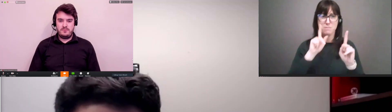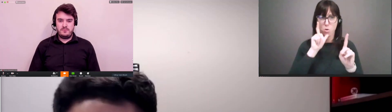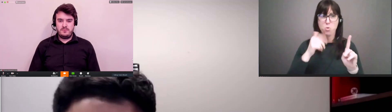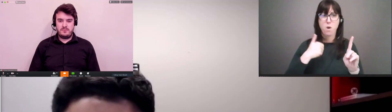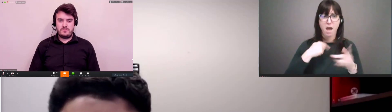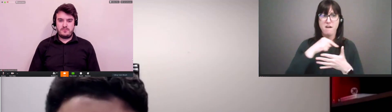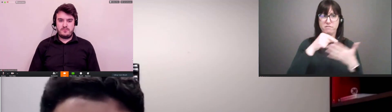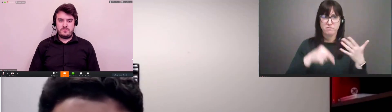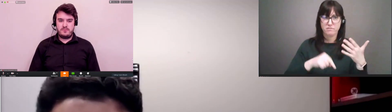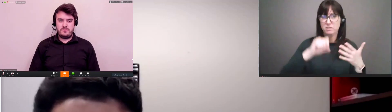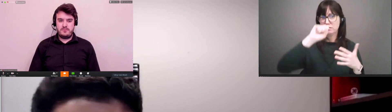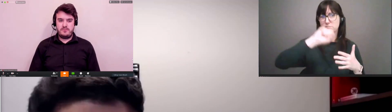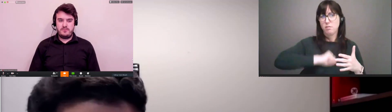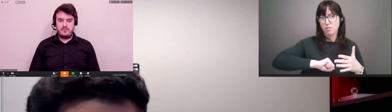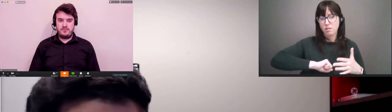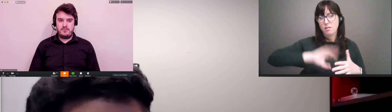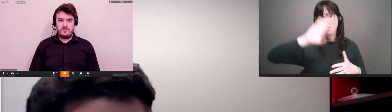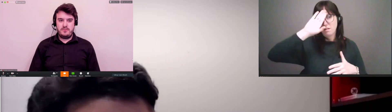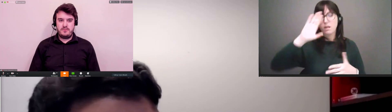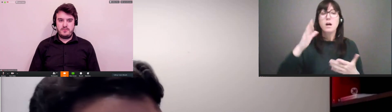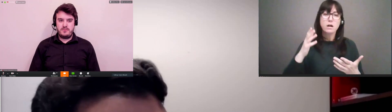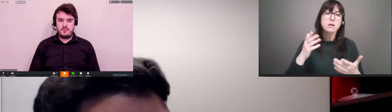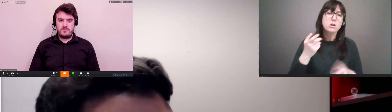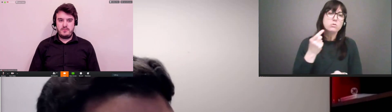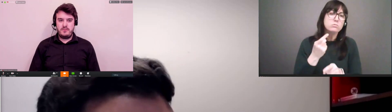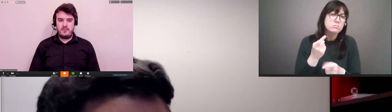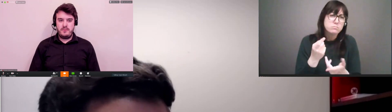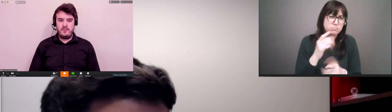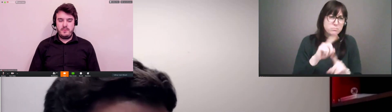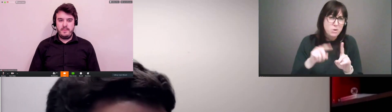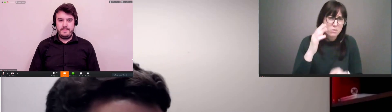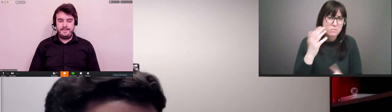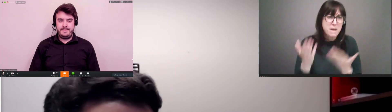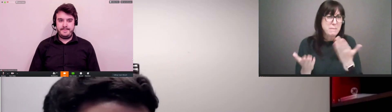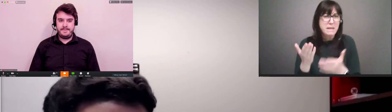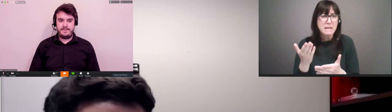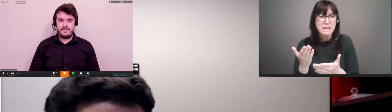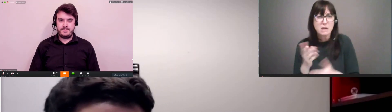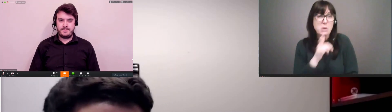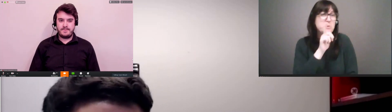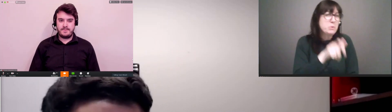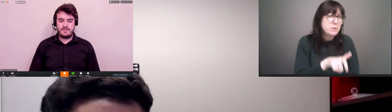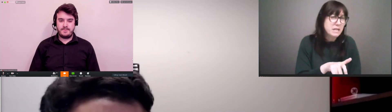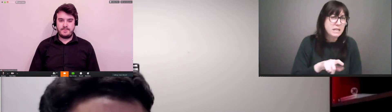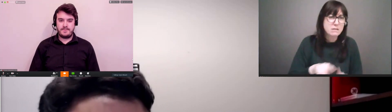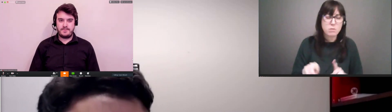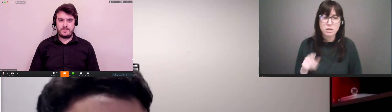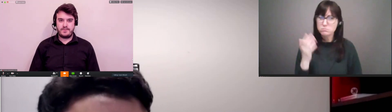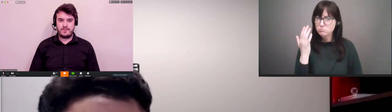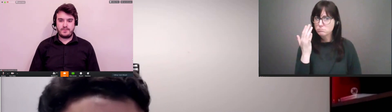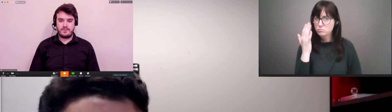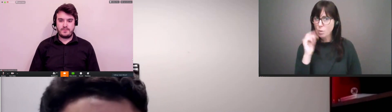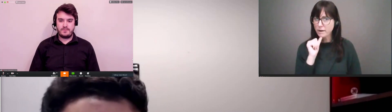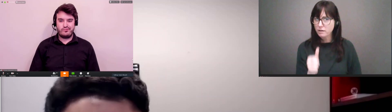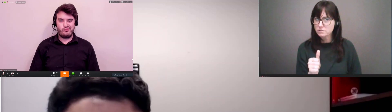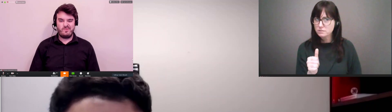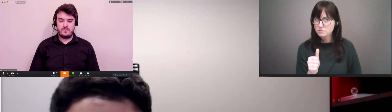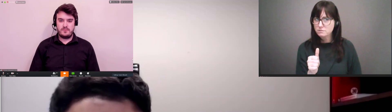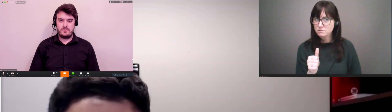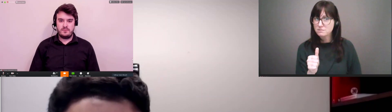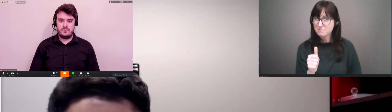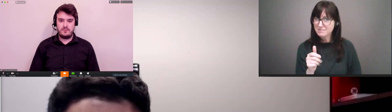the constraints on the actual resources. When you say there might not be a need to test every symptomatic person, doesn't collecting